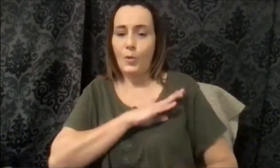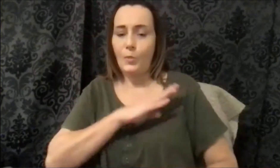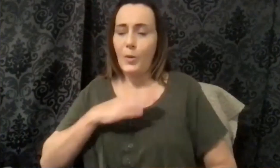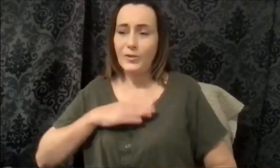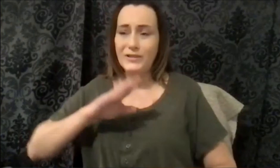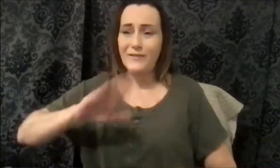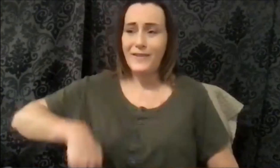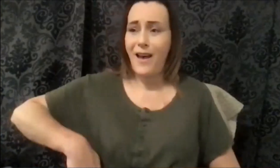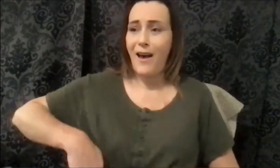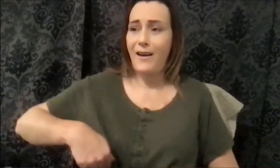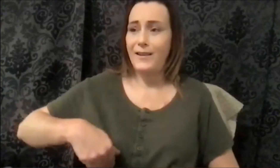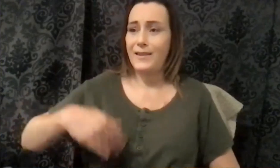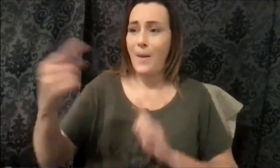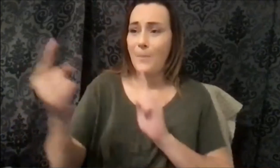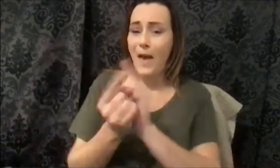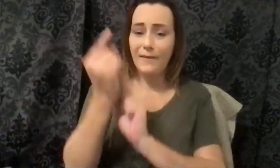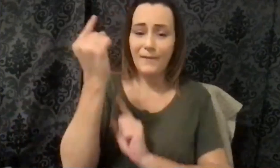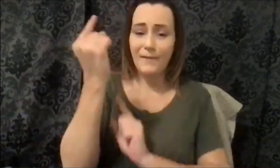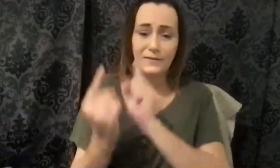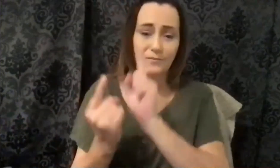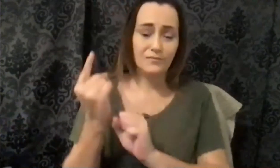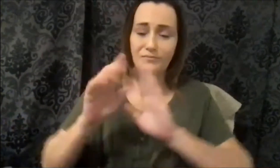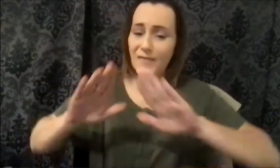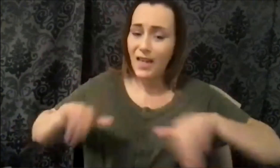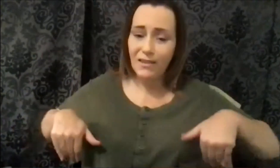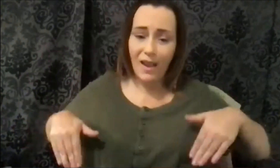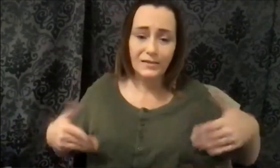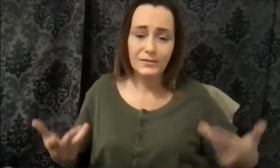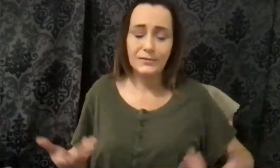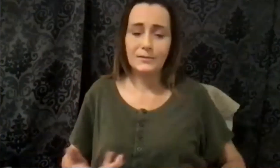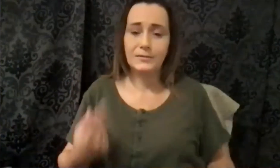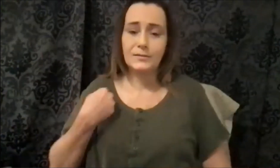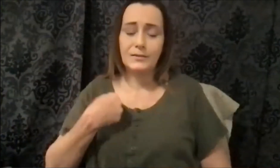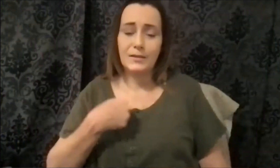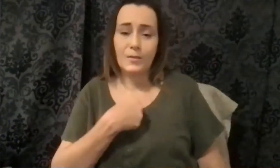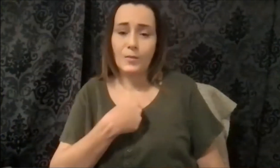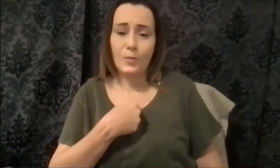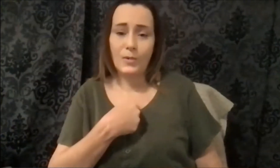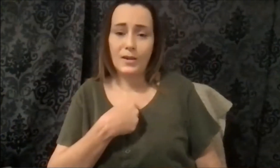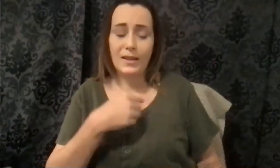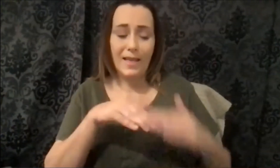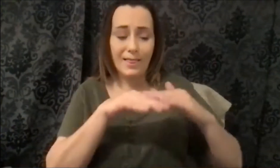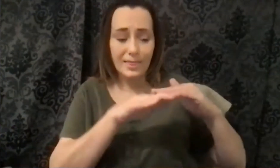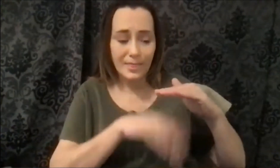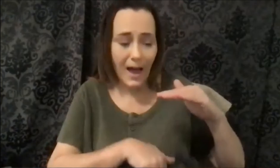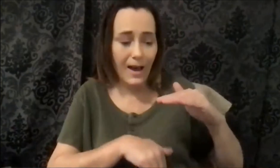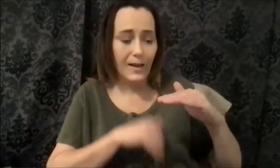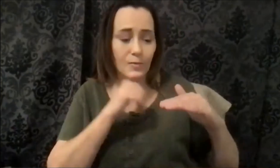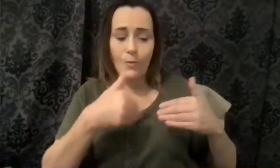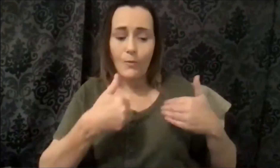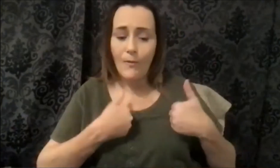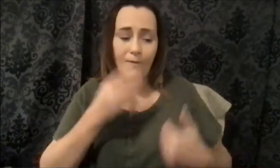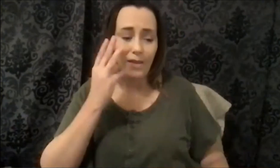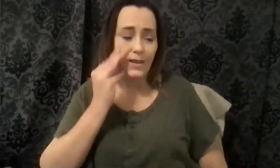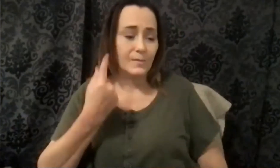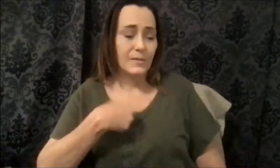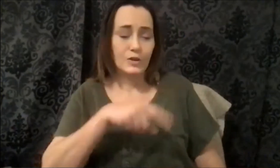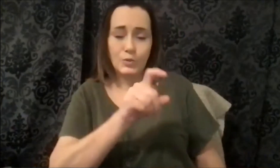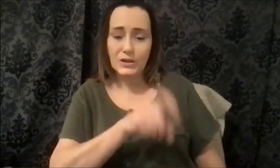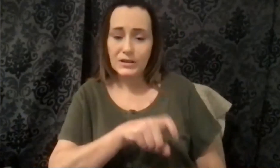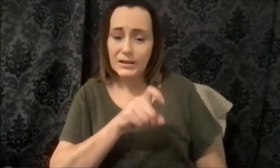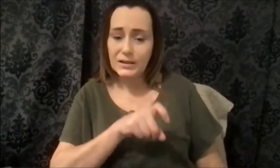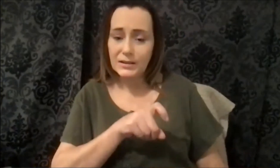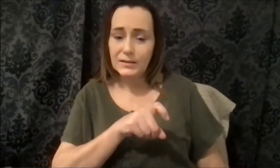face. And yeah, we lack the experience that we need anyway, because